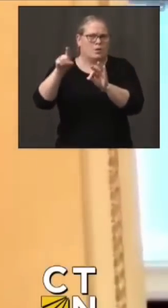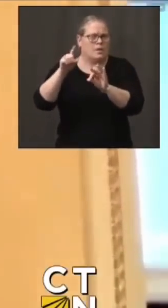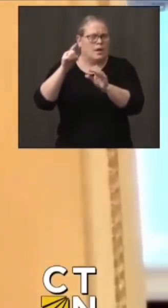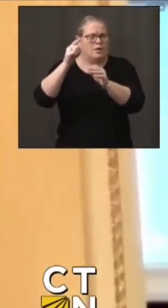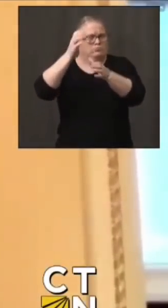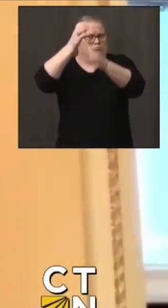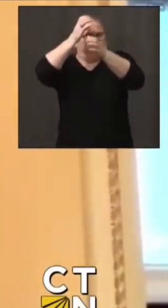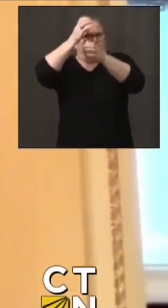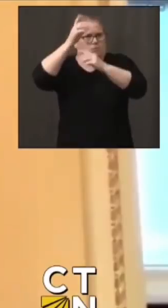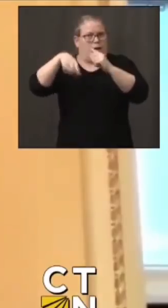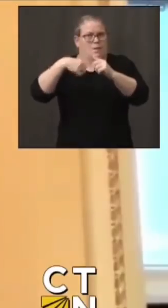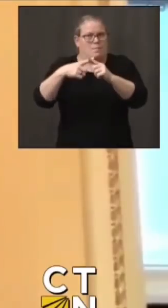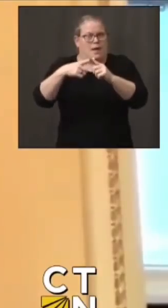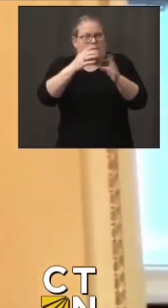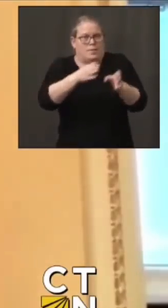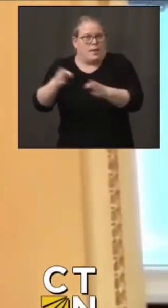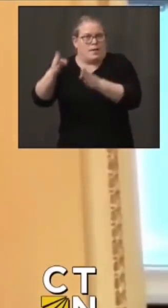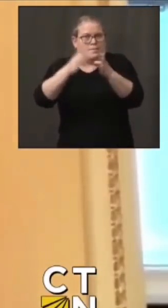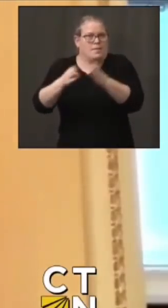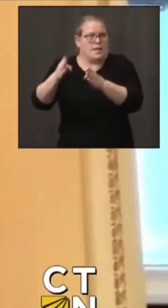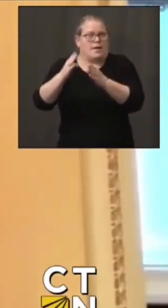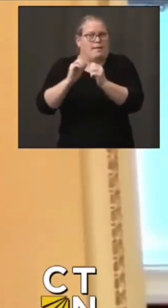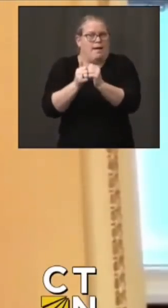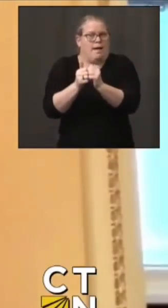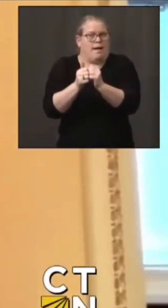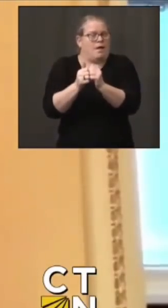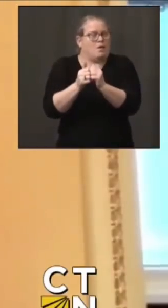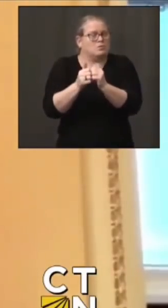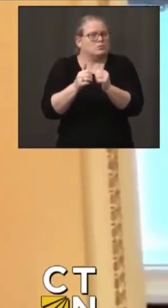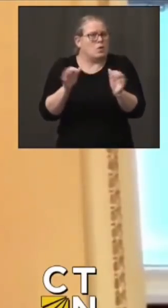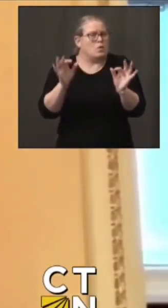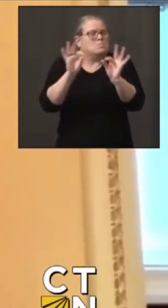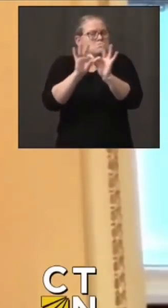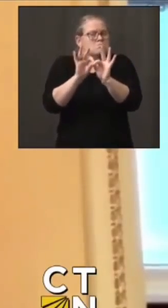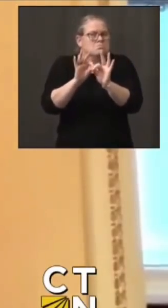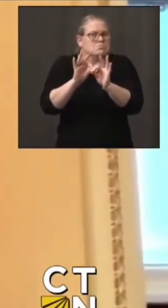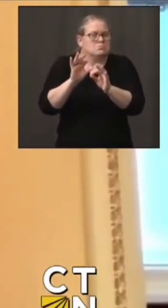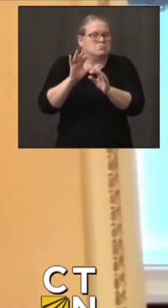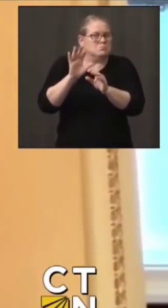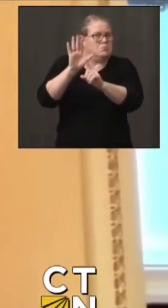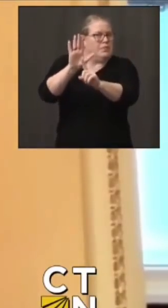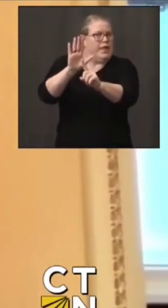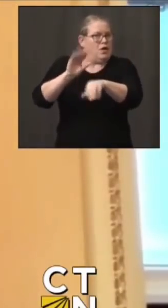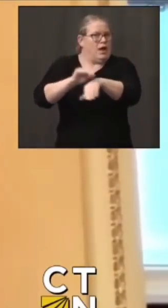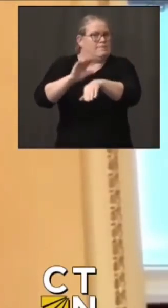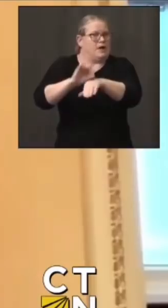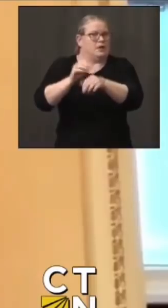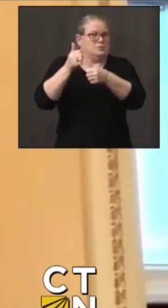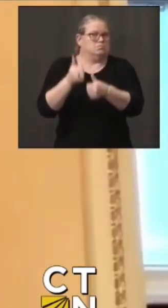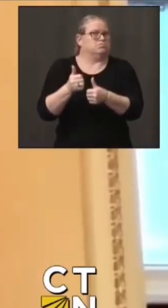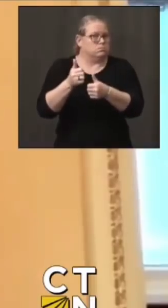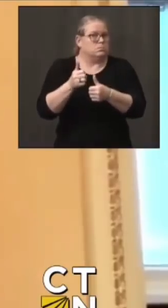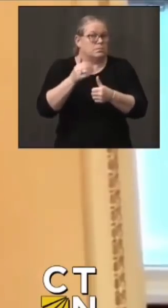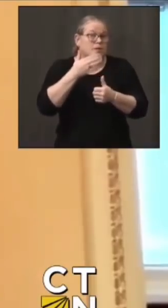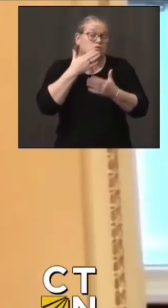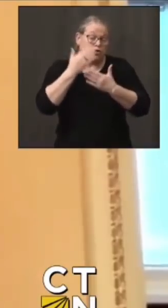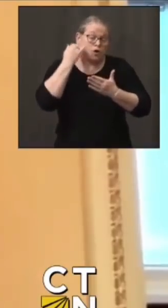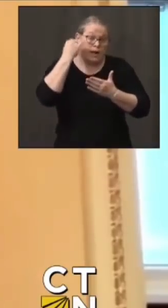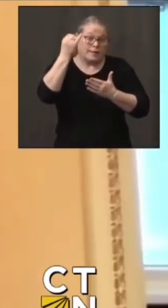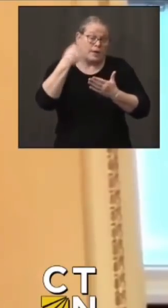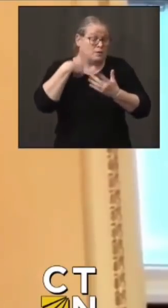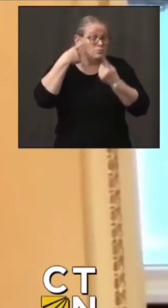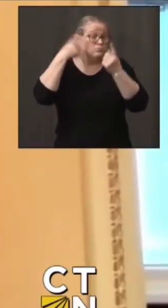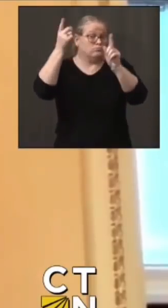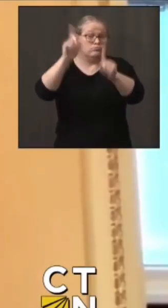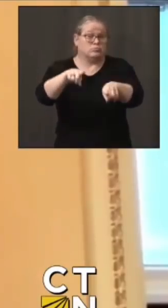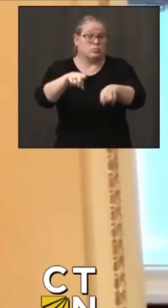scientific direction that we need. And we spoke, and the